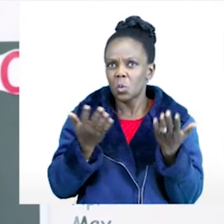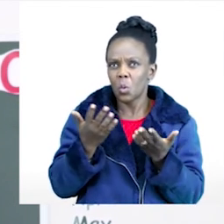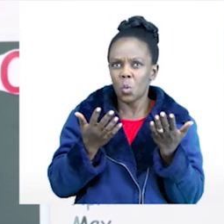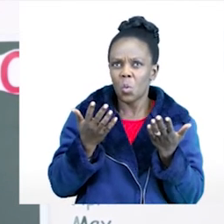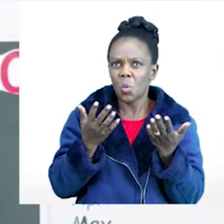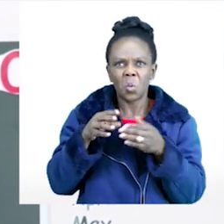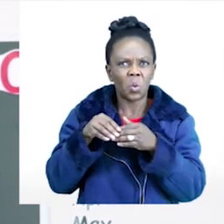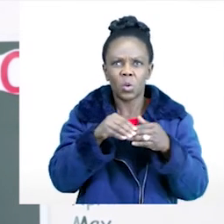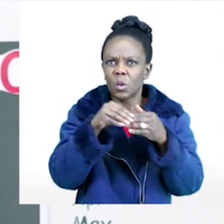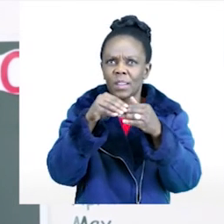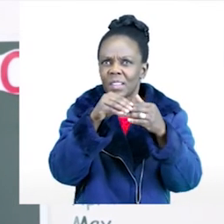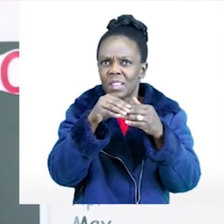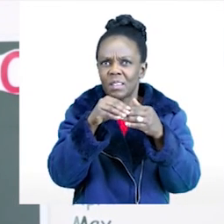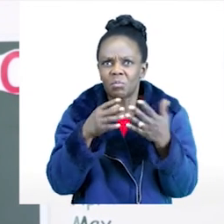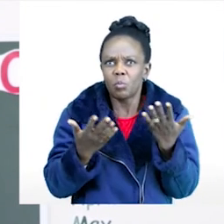wonder if she is back.